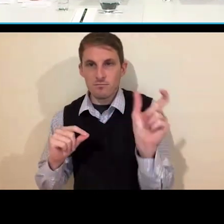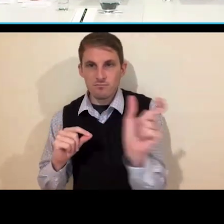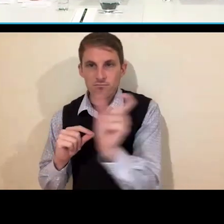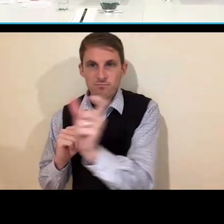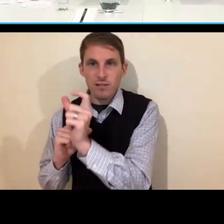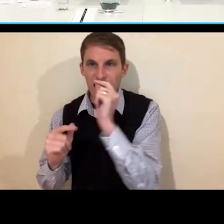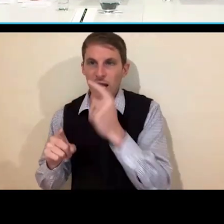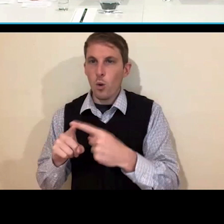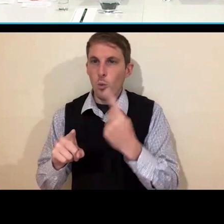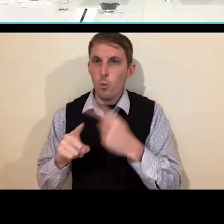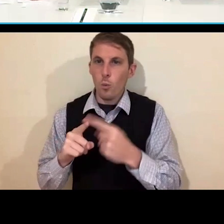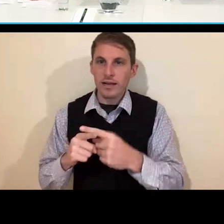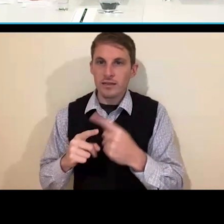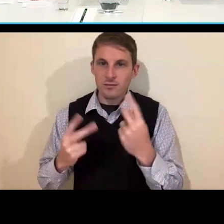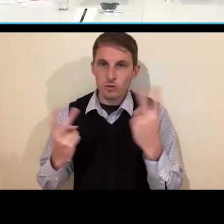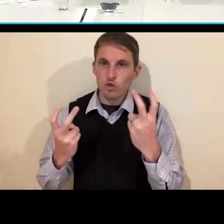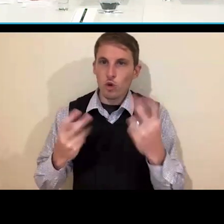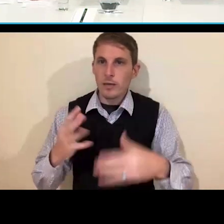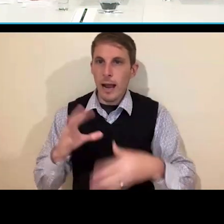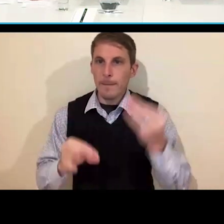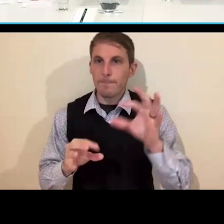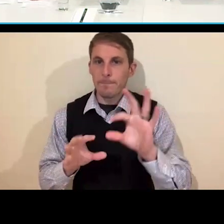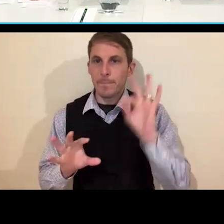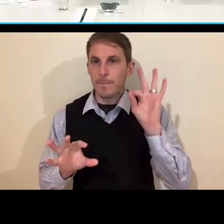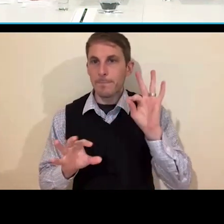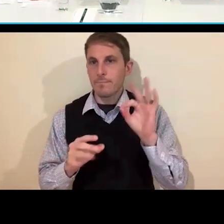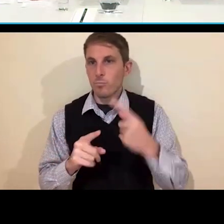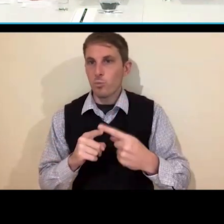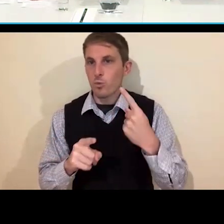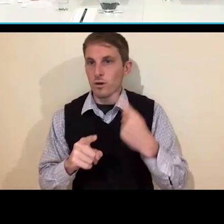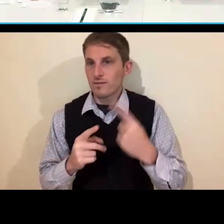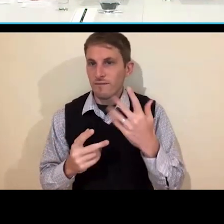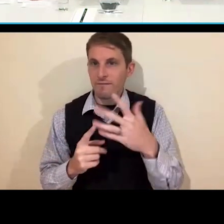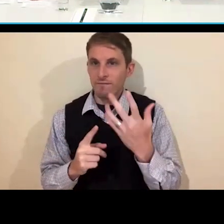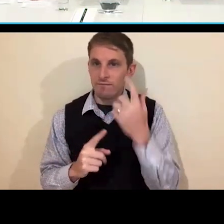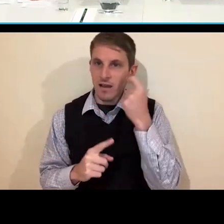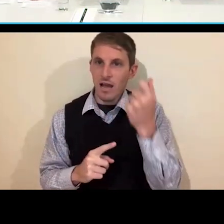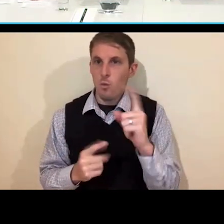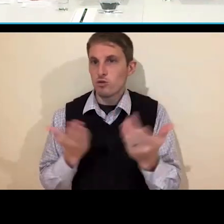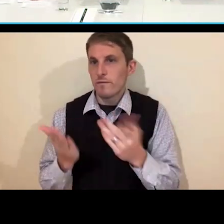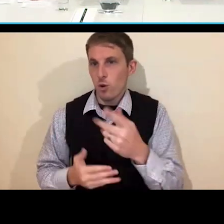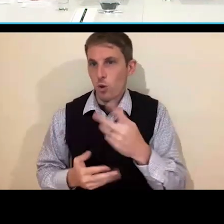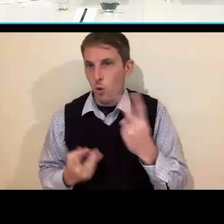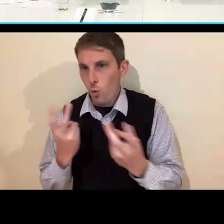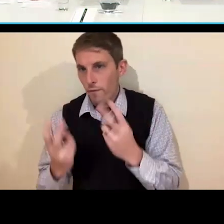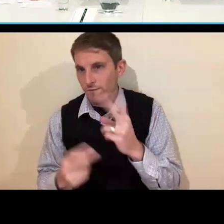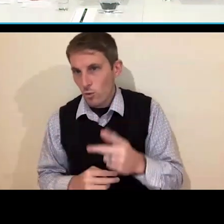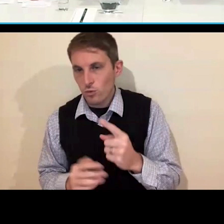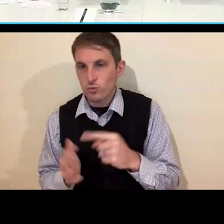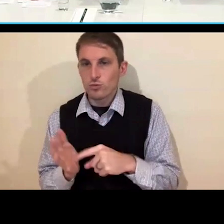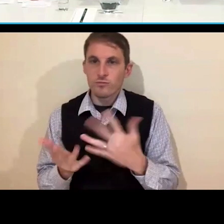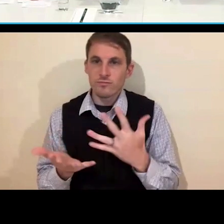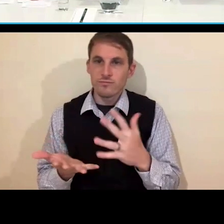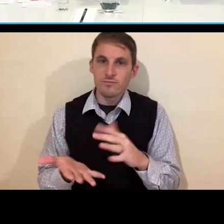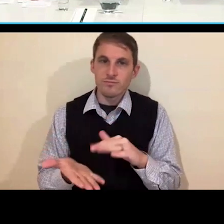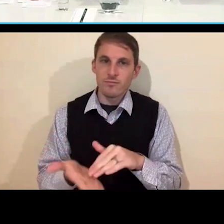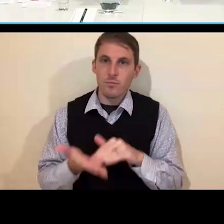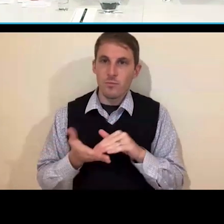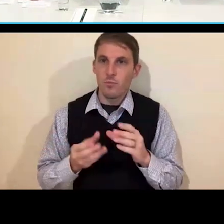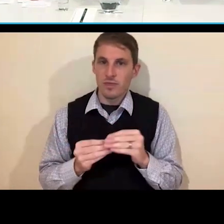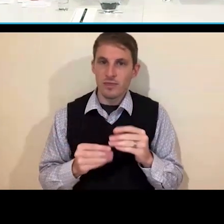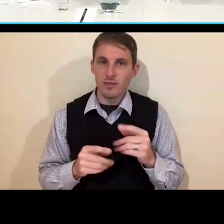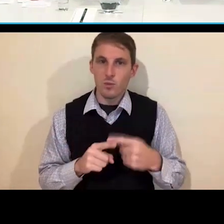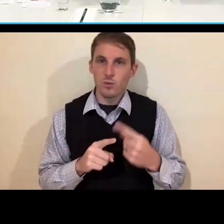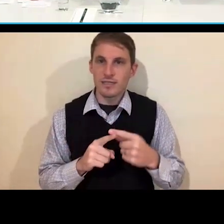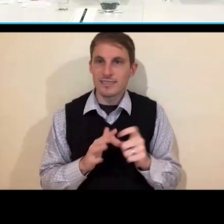quickly search through the service or search for the service that you're looking for in order to support your quick data